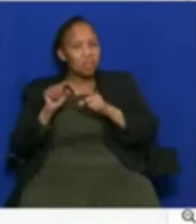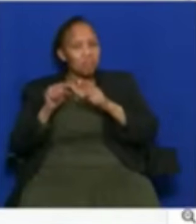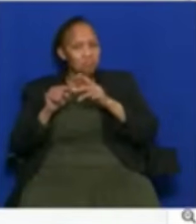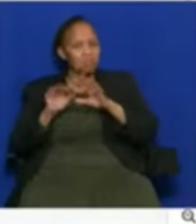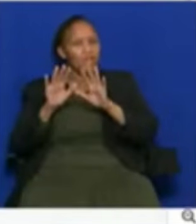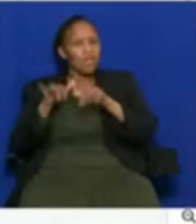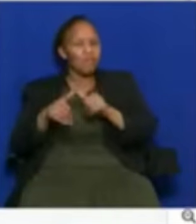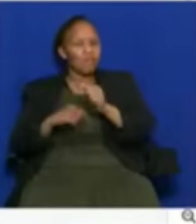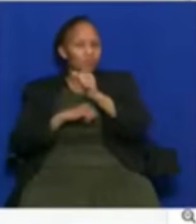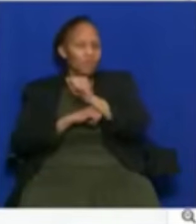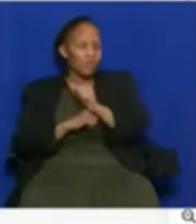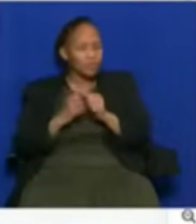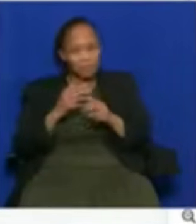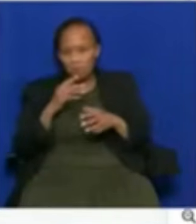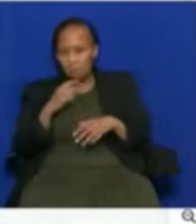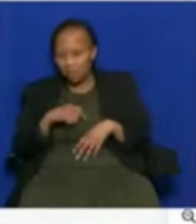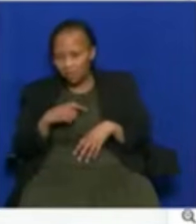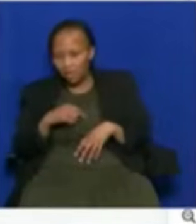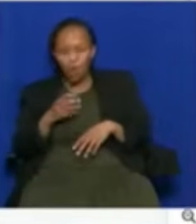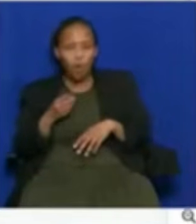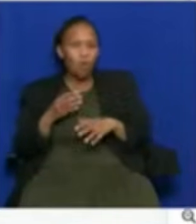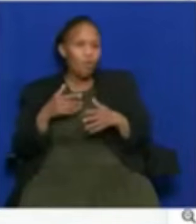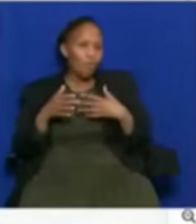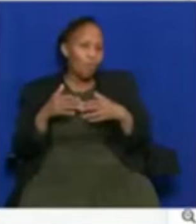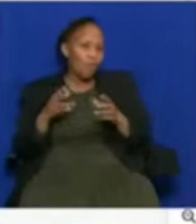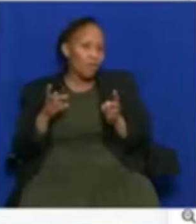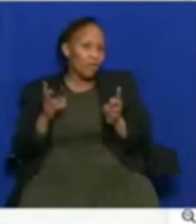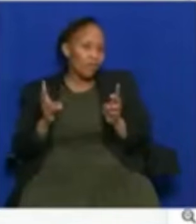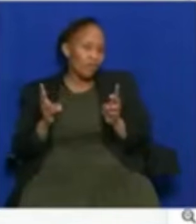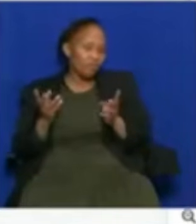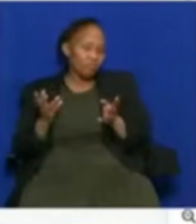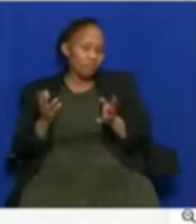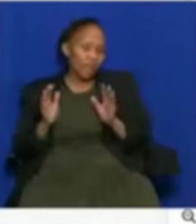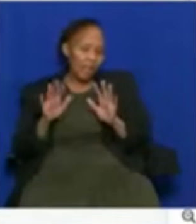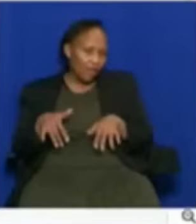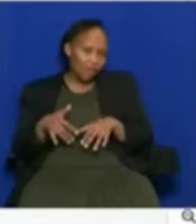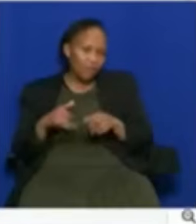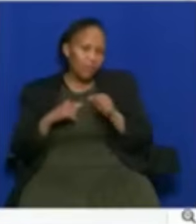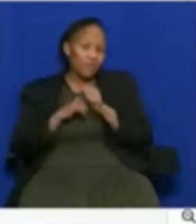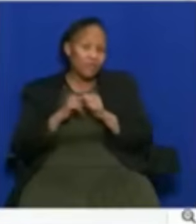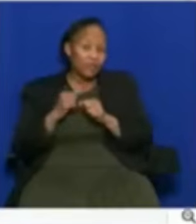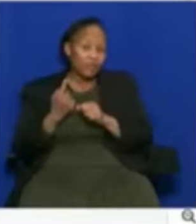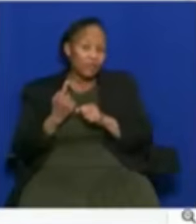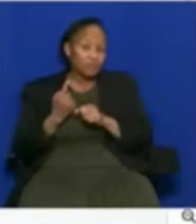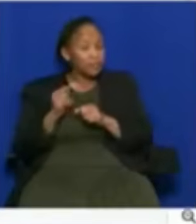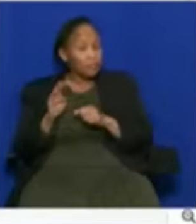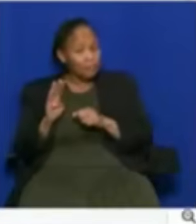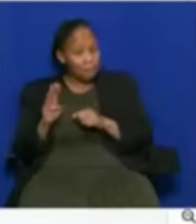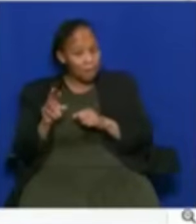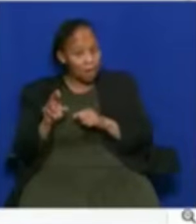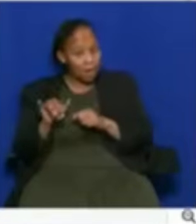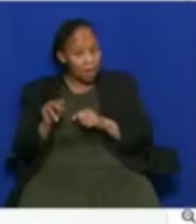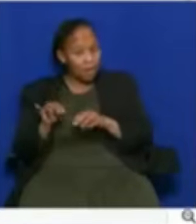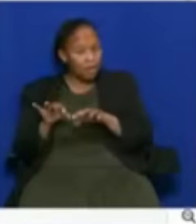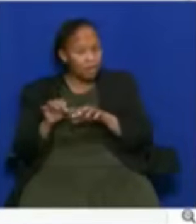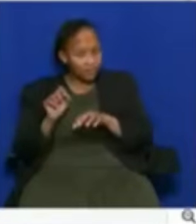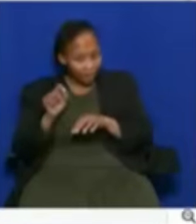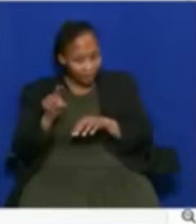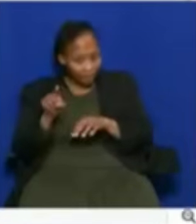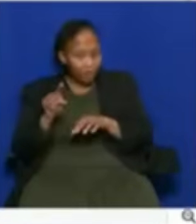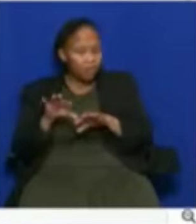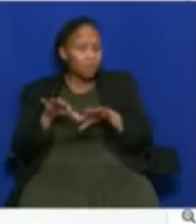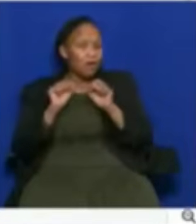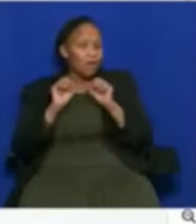whatever nature, at these crime intelligence offices. If this condition was never